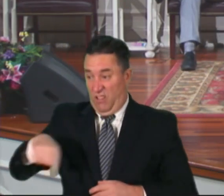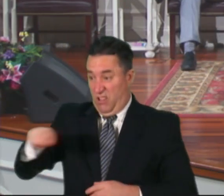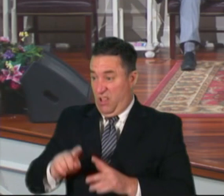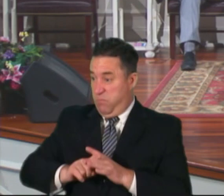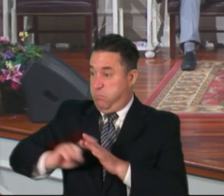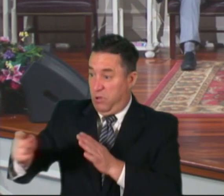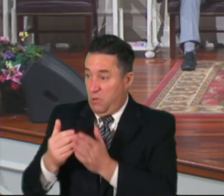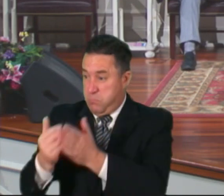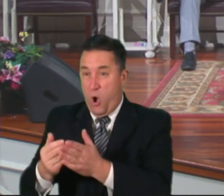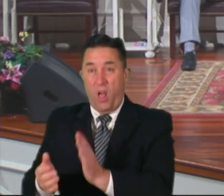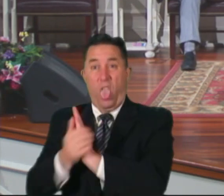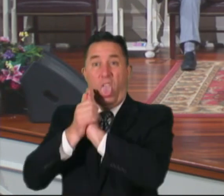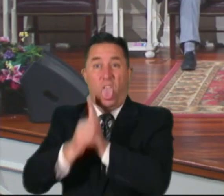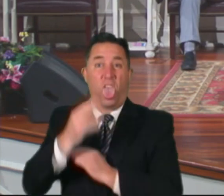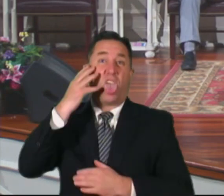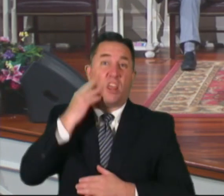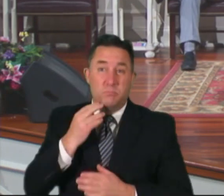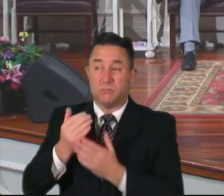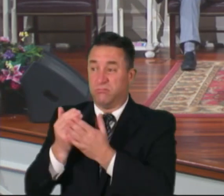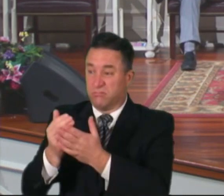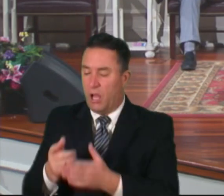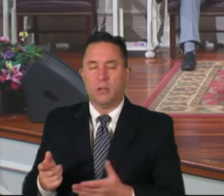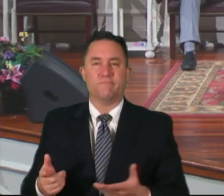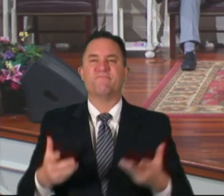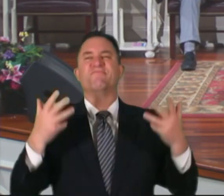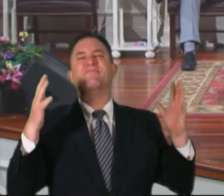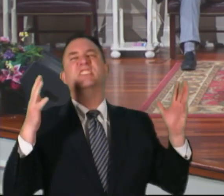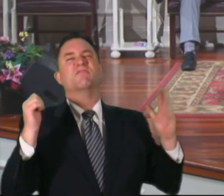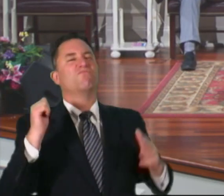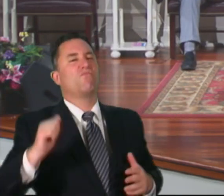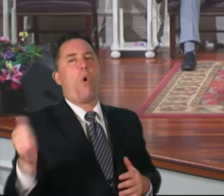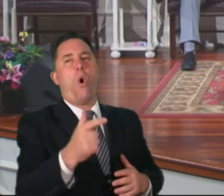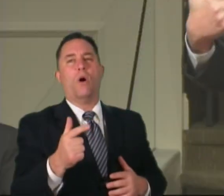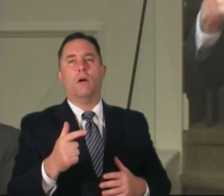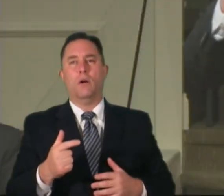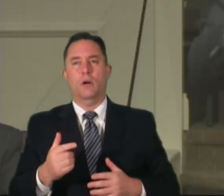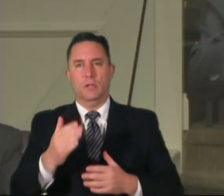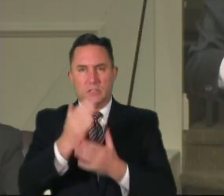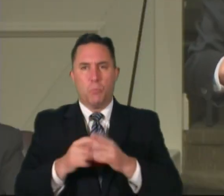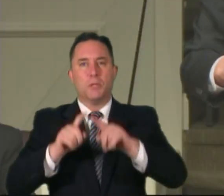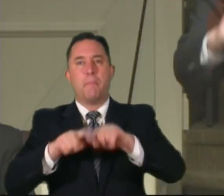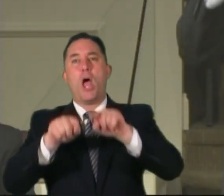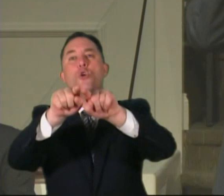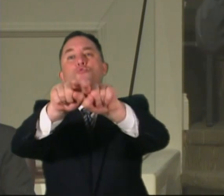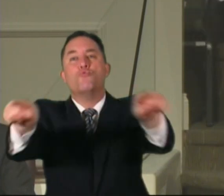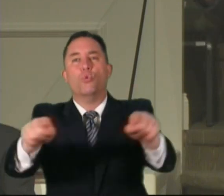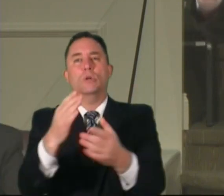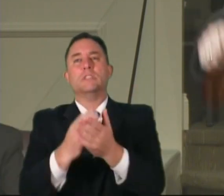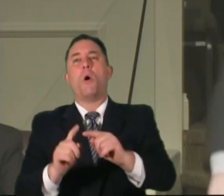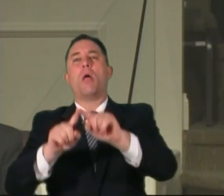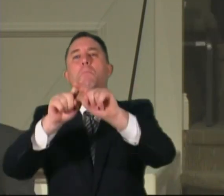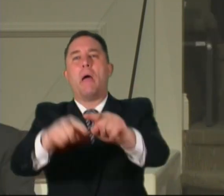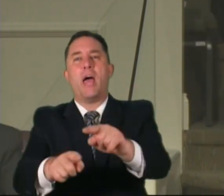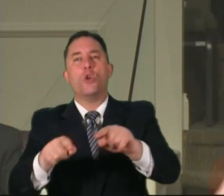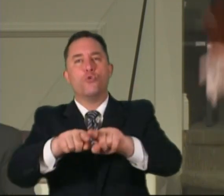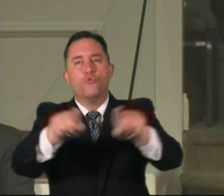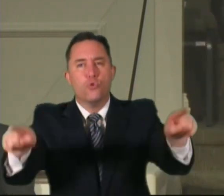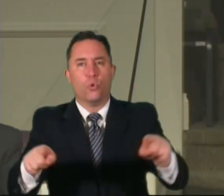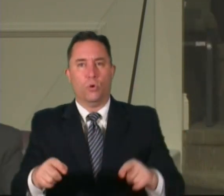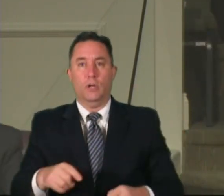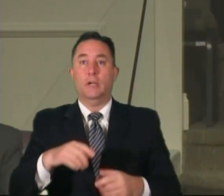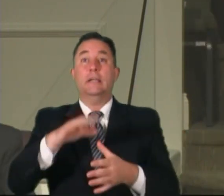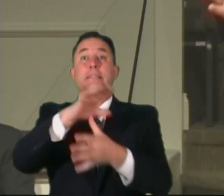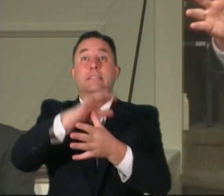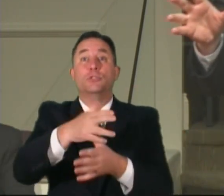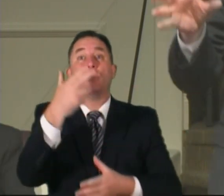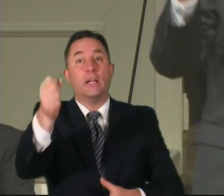out of the boat, these skilled and experienced sailors, we're all done. Someone is depending on you. Someone's depending upon you. Seniors